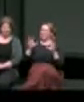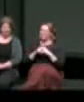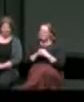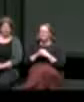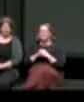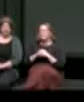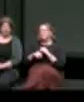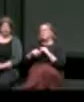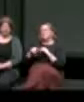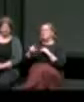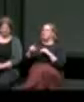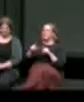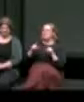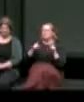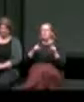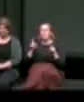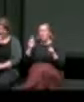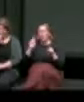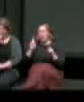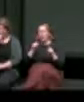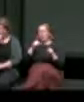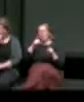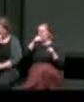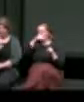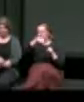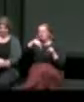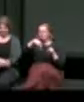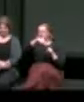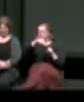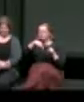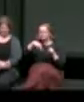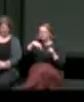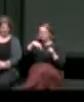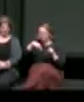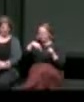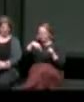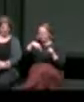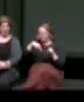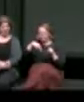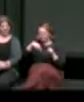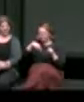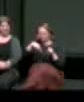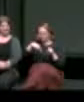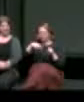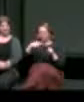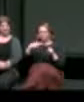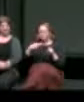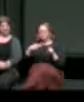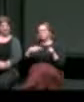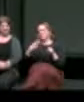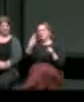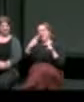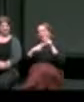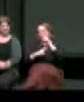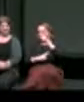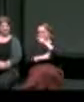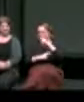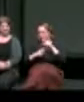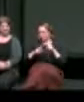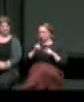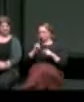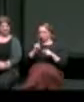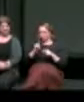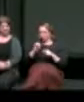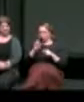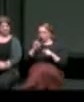it is along the footprint of the High Bridge Trail. a lot of the